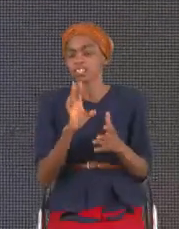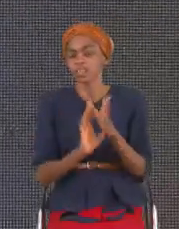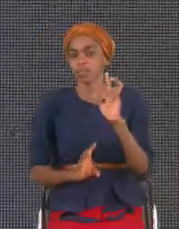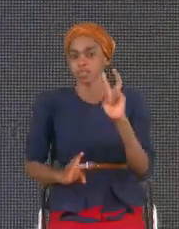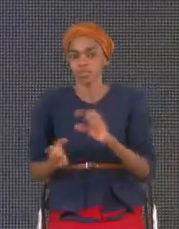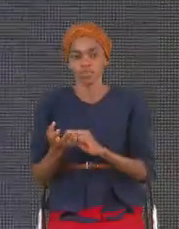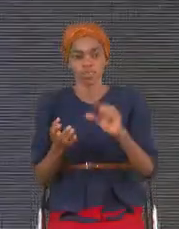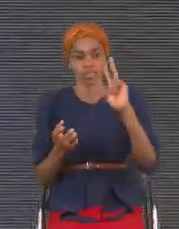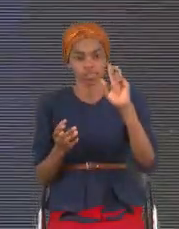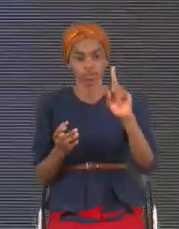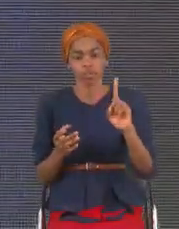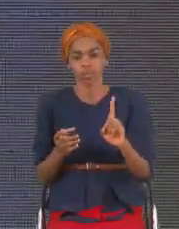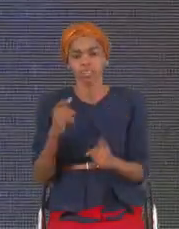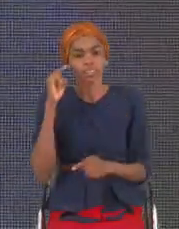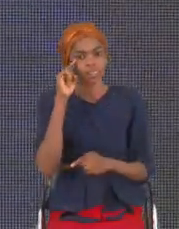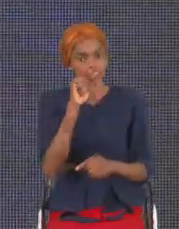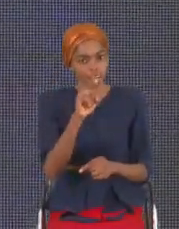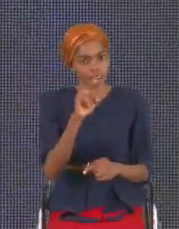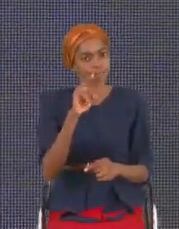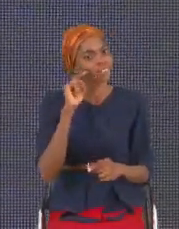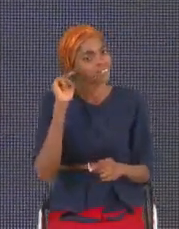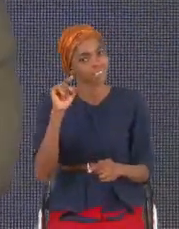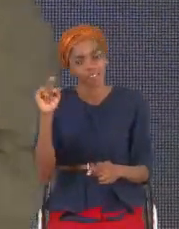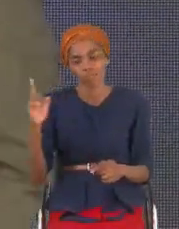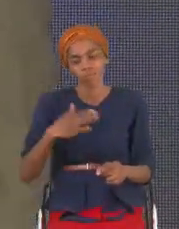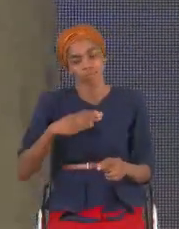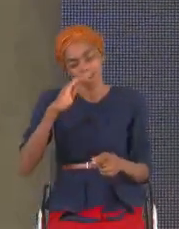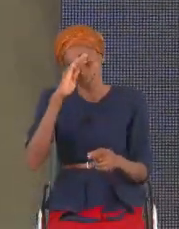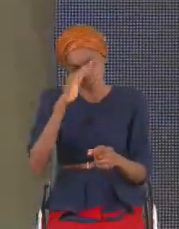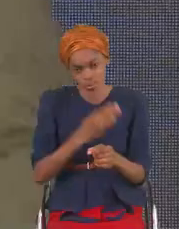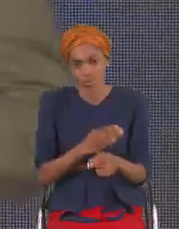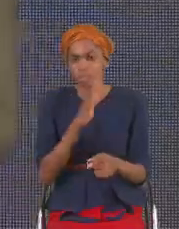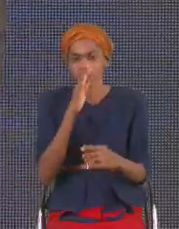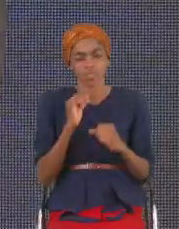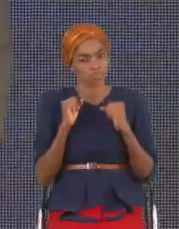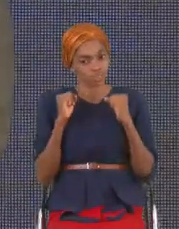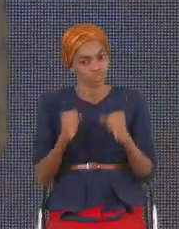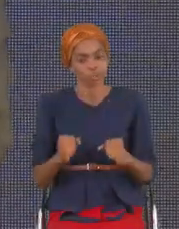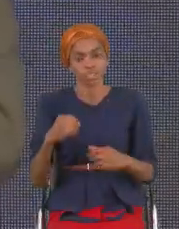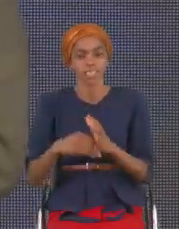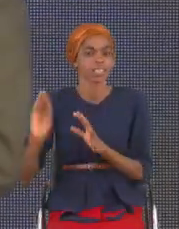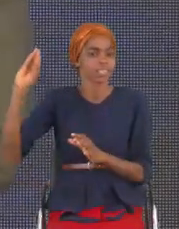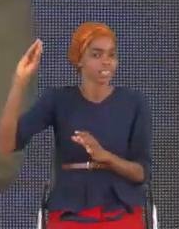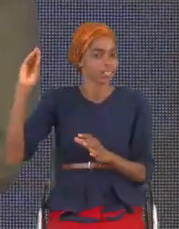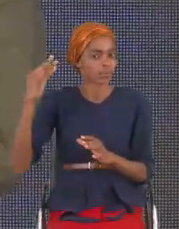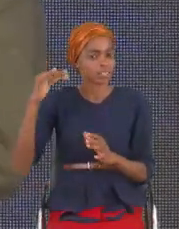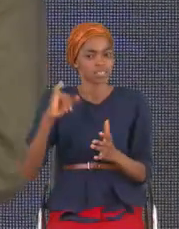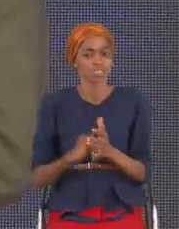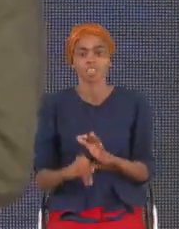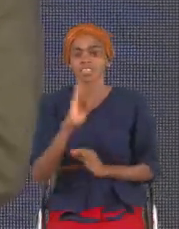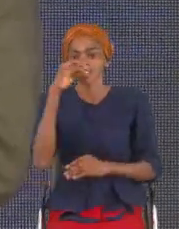Thou therefore, my son, be strong in the grace that is